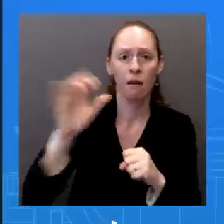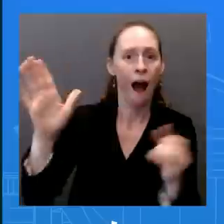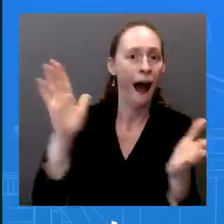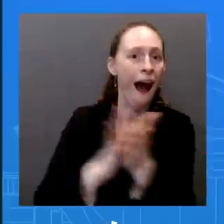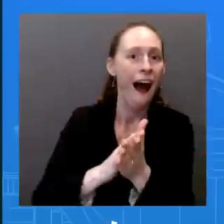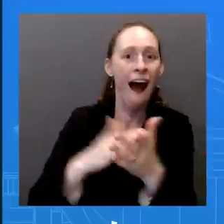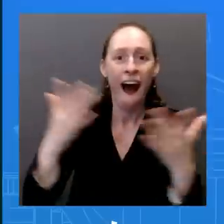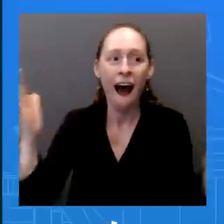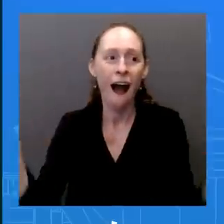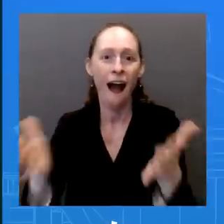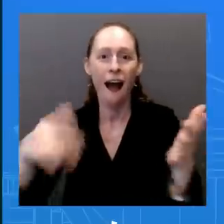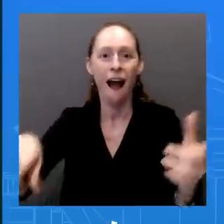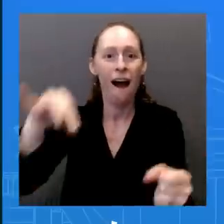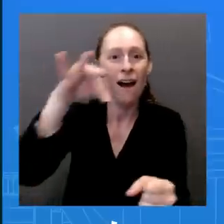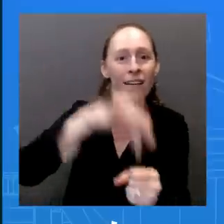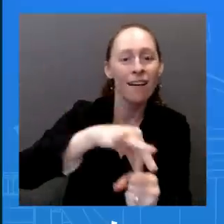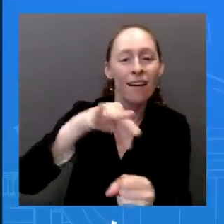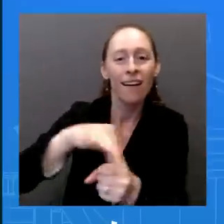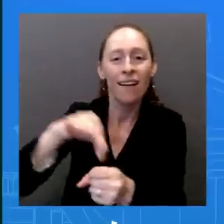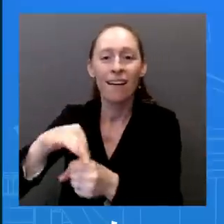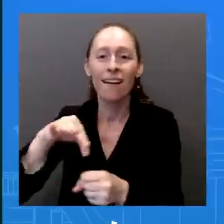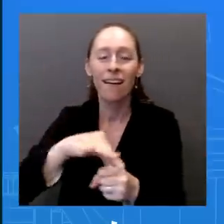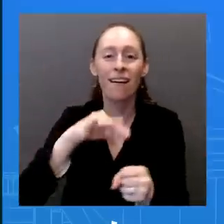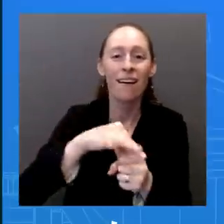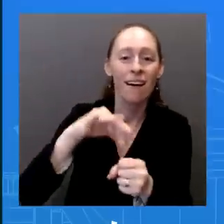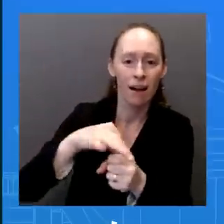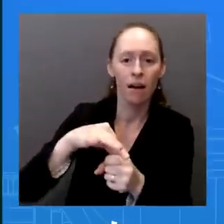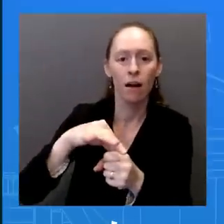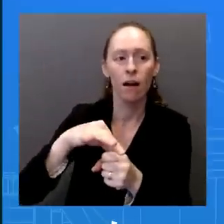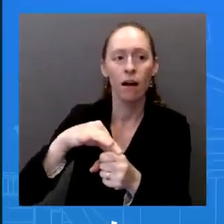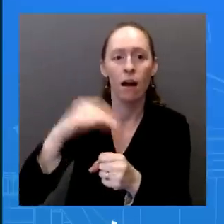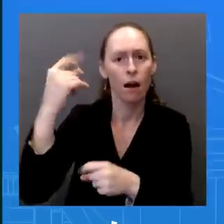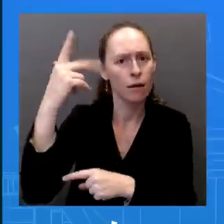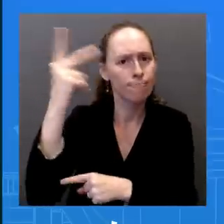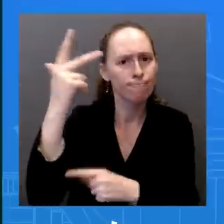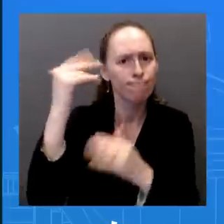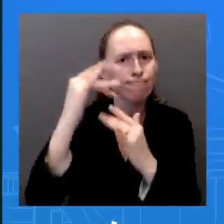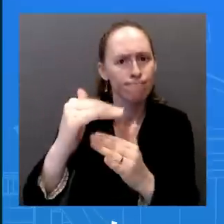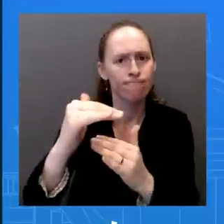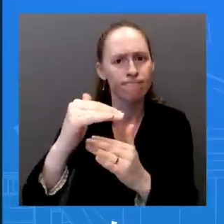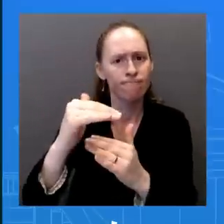the Russians are either holding by brutal force of